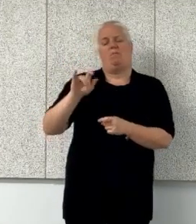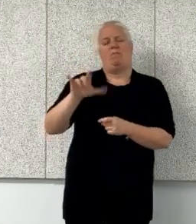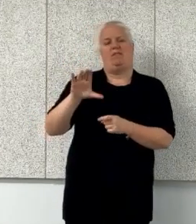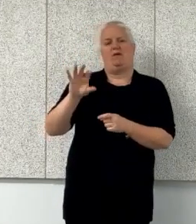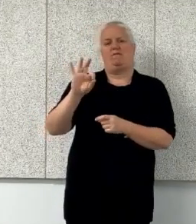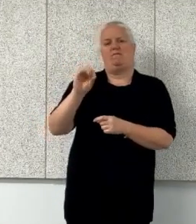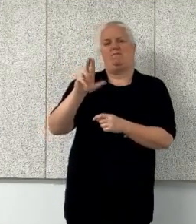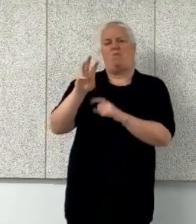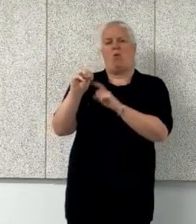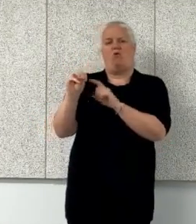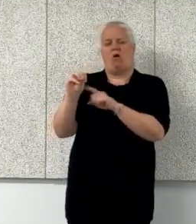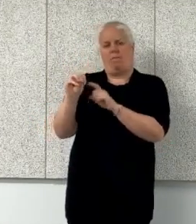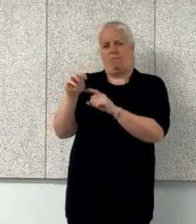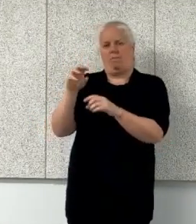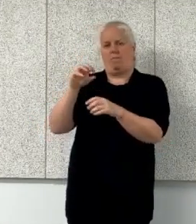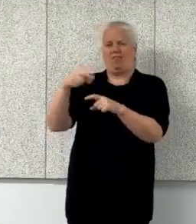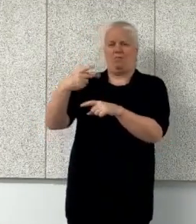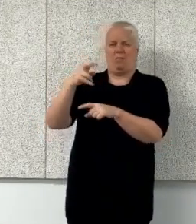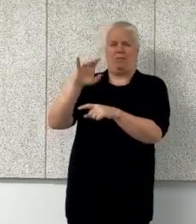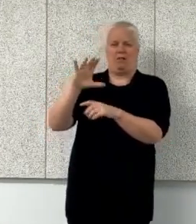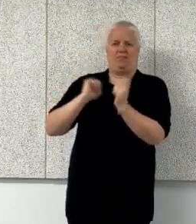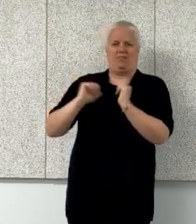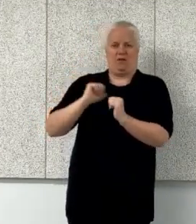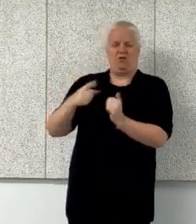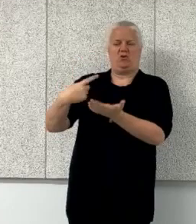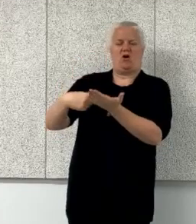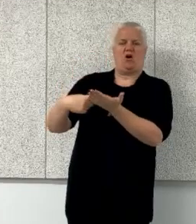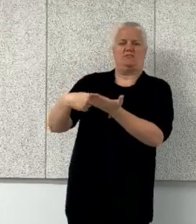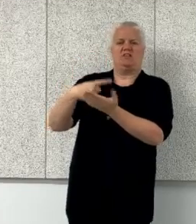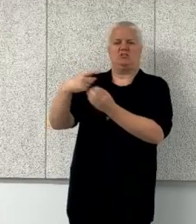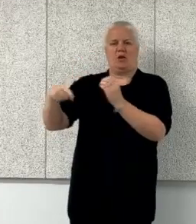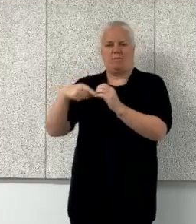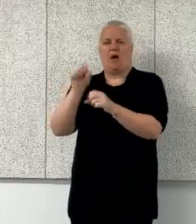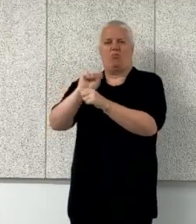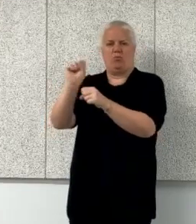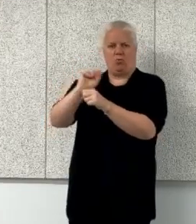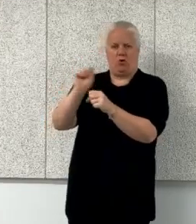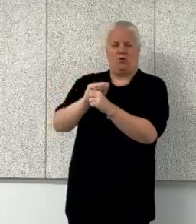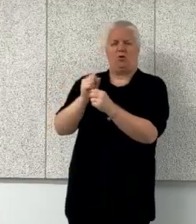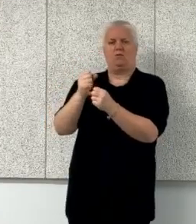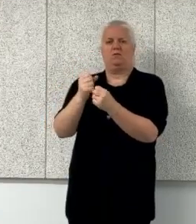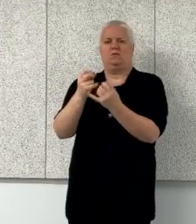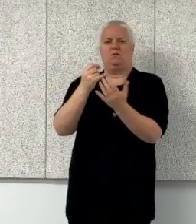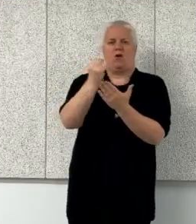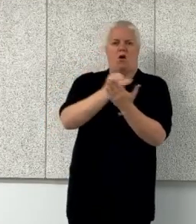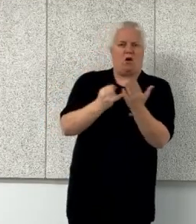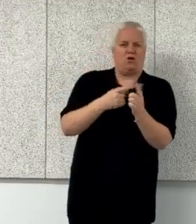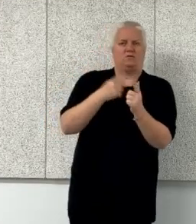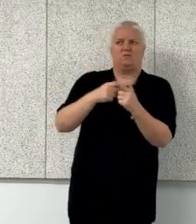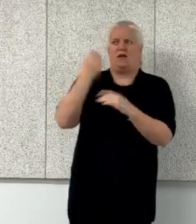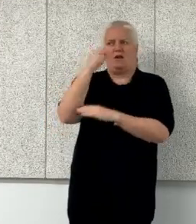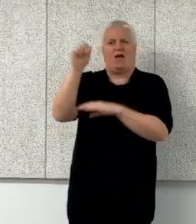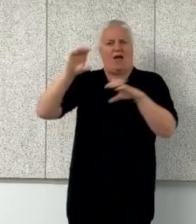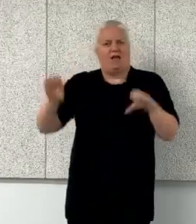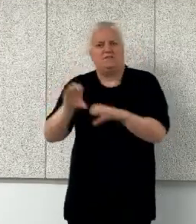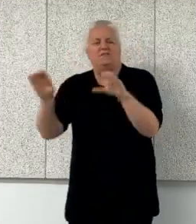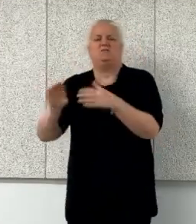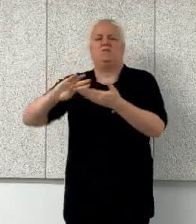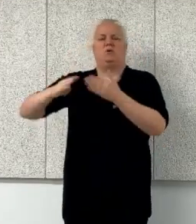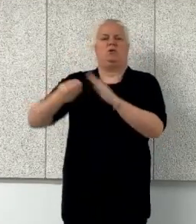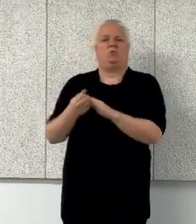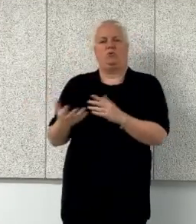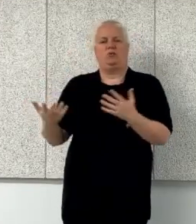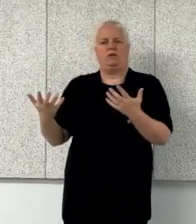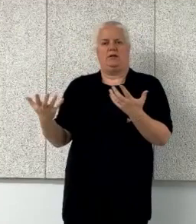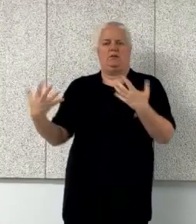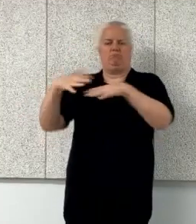has conversation in and around the work, right? So it's where art, activism, and community collide. And what was wonderful about Public Forum,